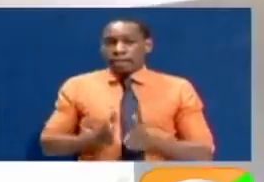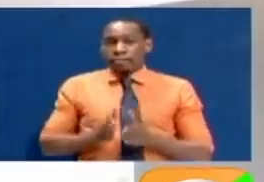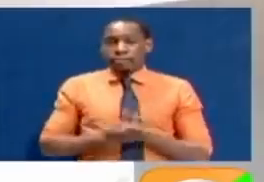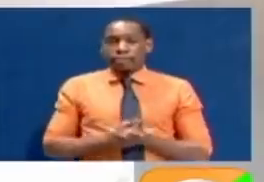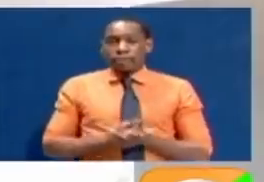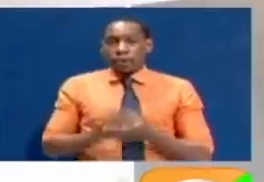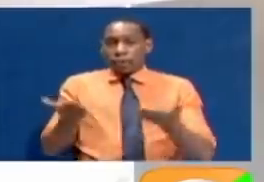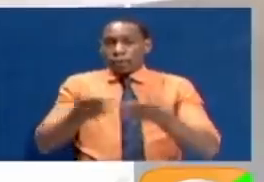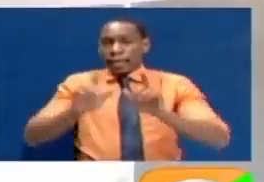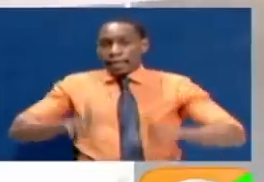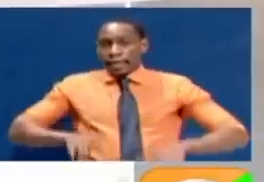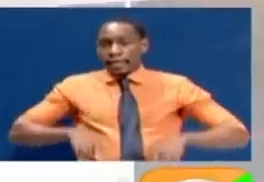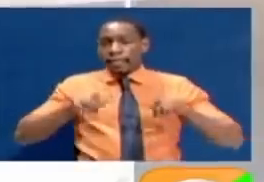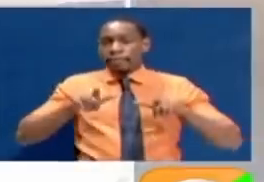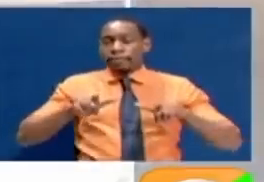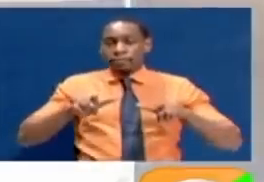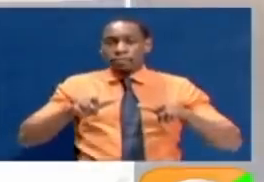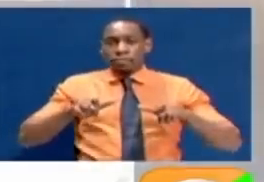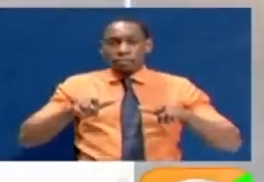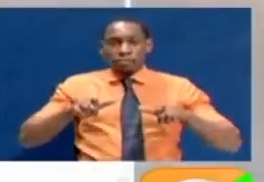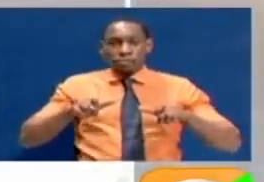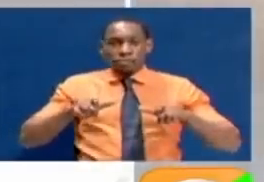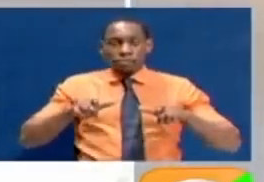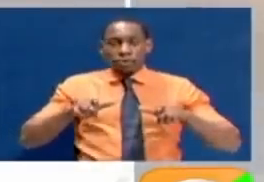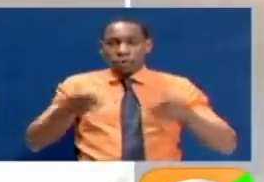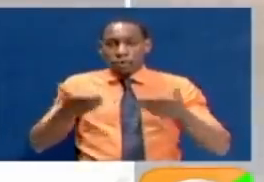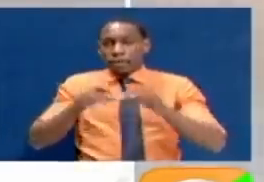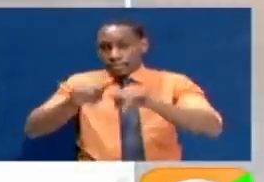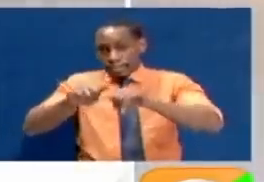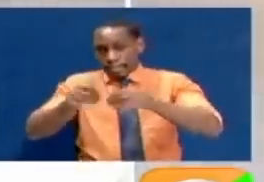areas, wherever everyone we were staying.